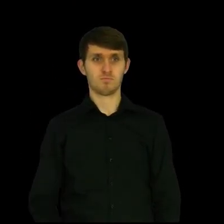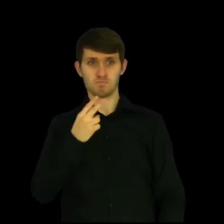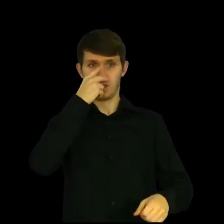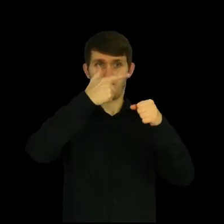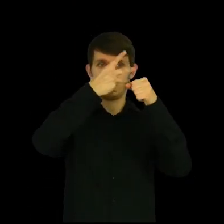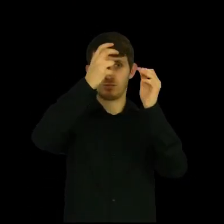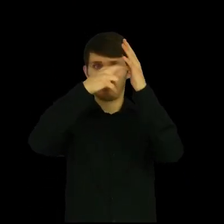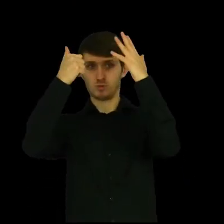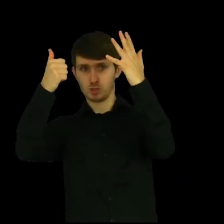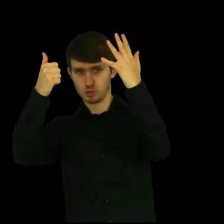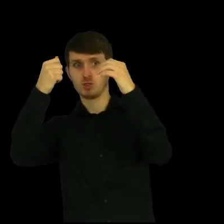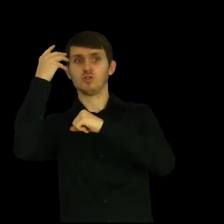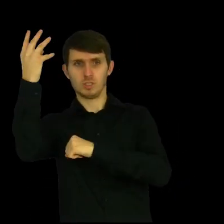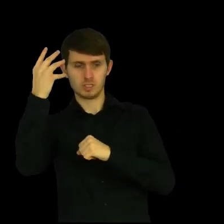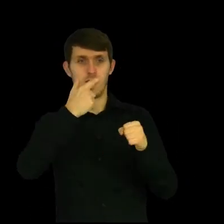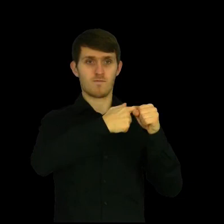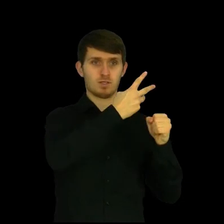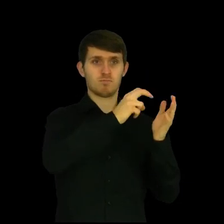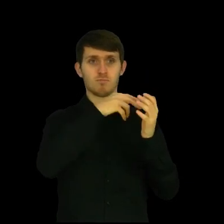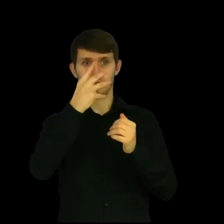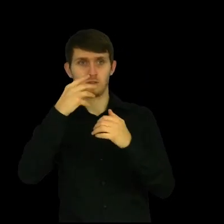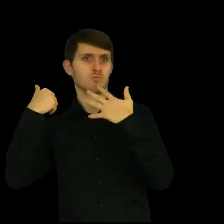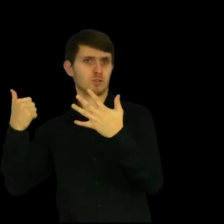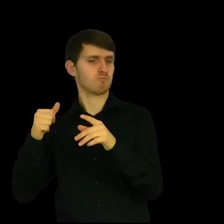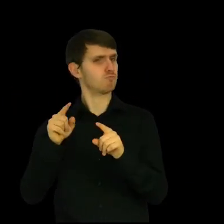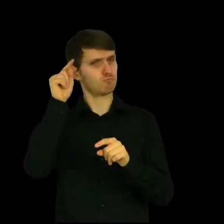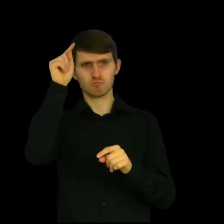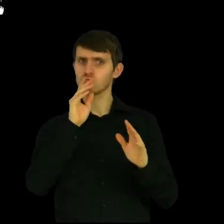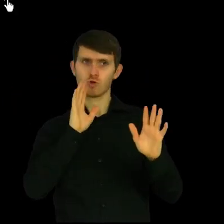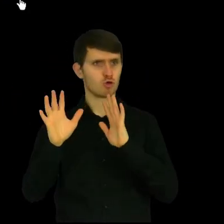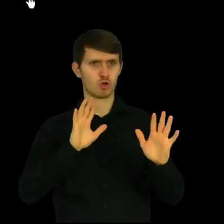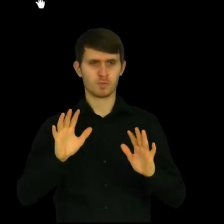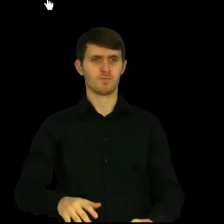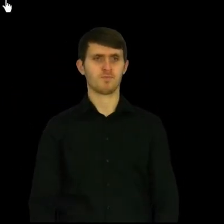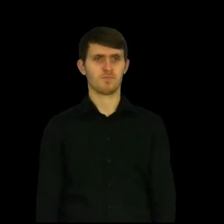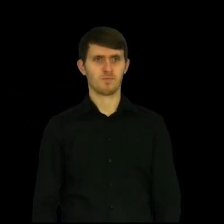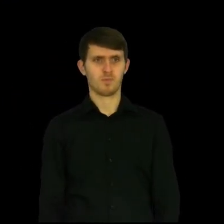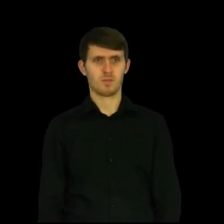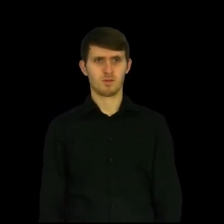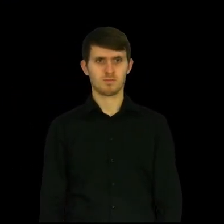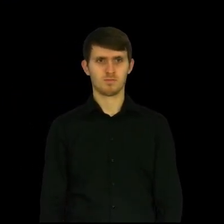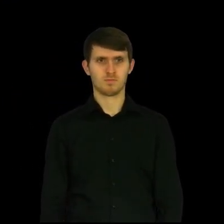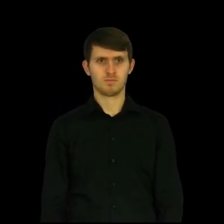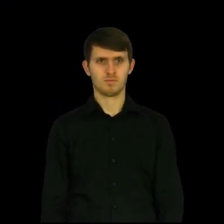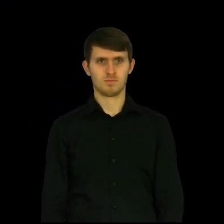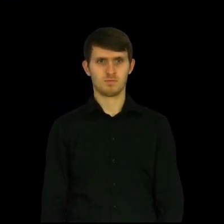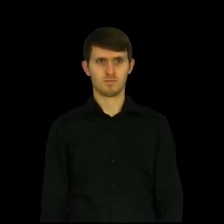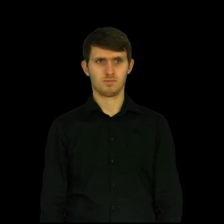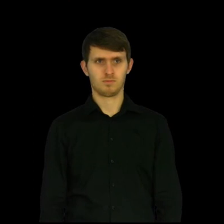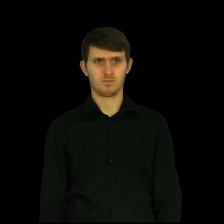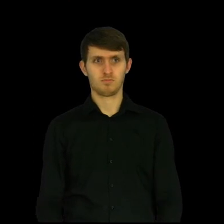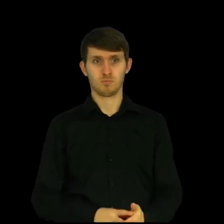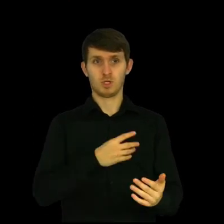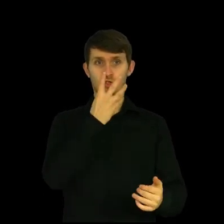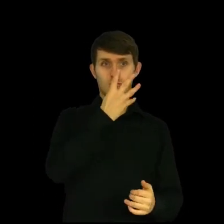So notice, 24 divided by 6 is 4. 24 divided by 4 is 6. And that's because I could